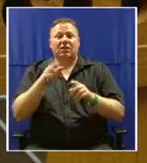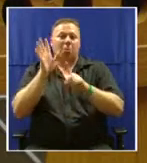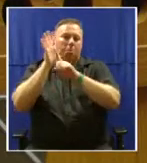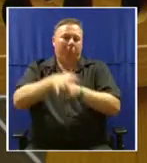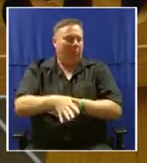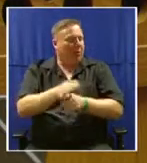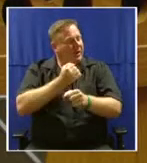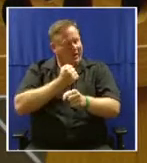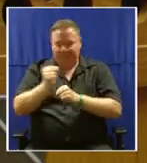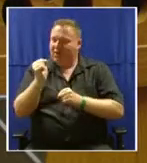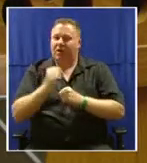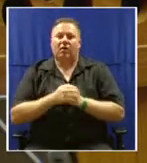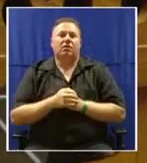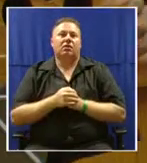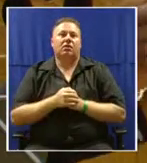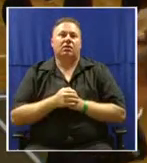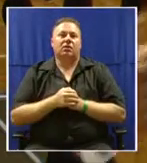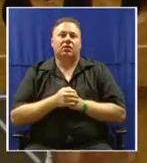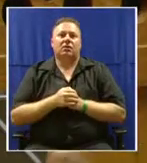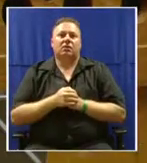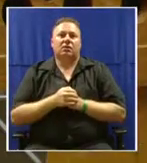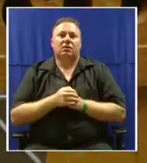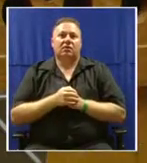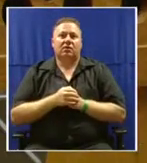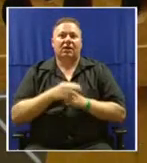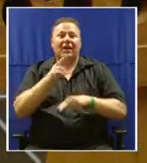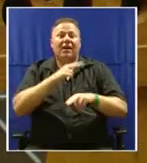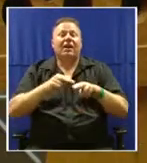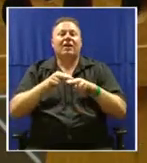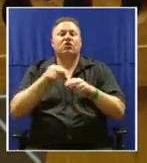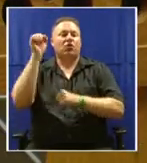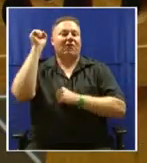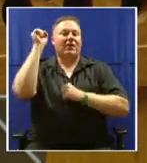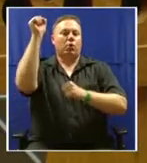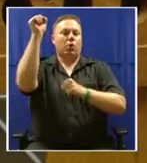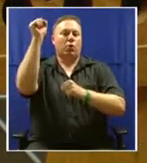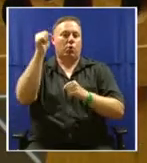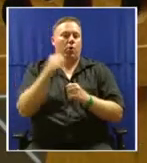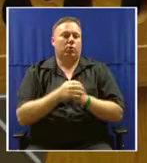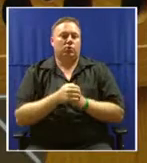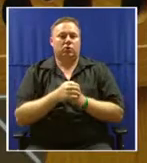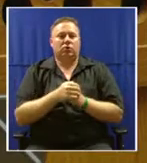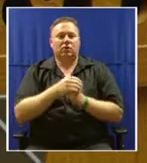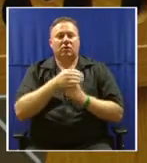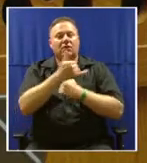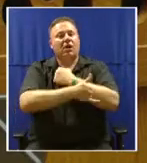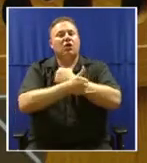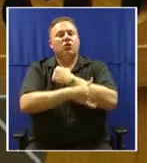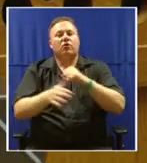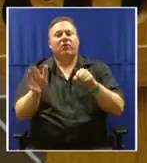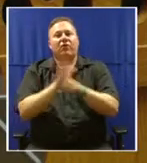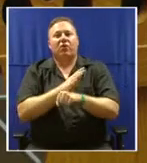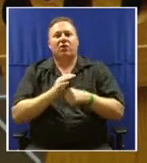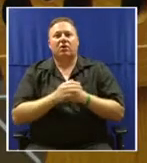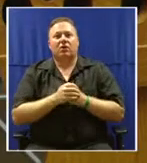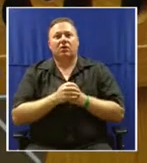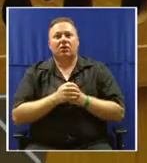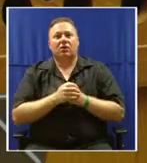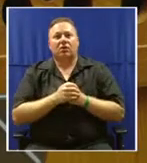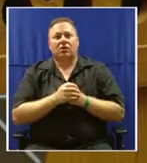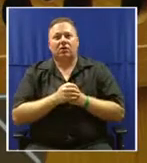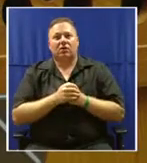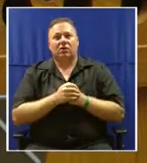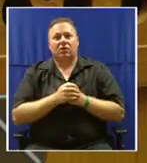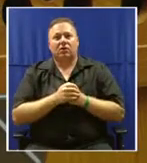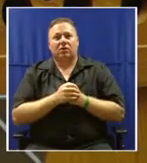a nation of heroes right across the country. I am referring not to the glorious